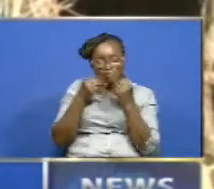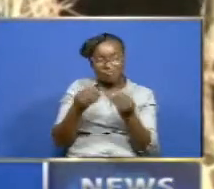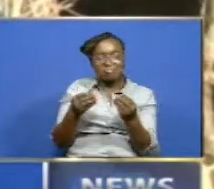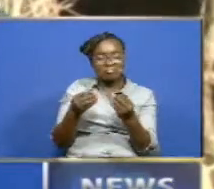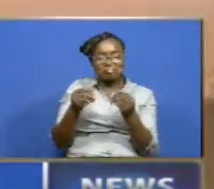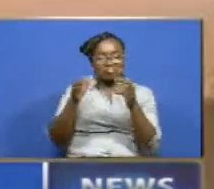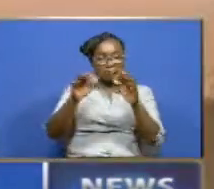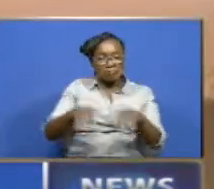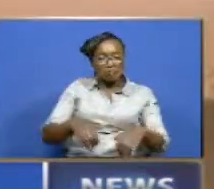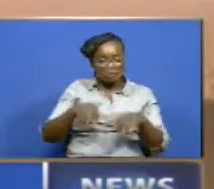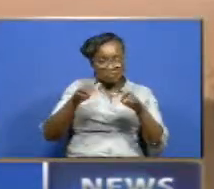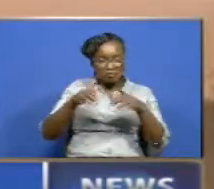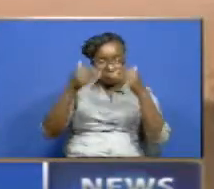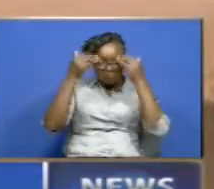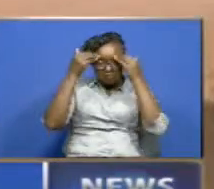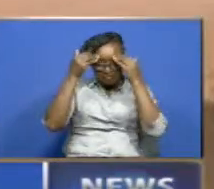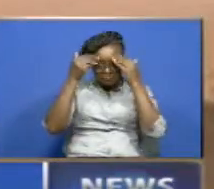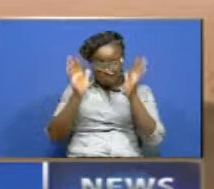hatujui.